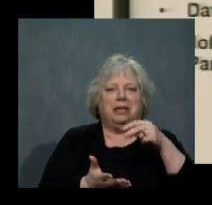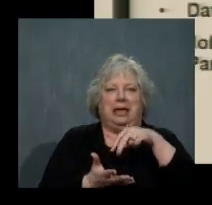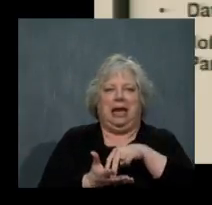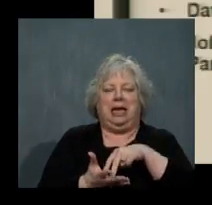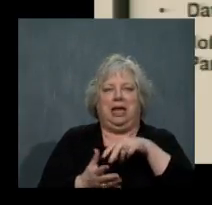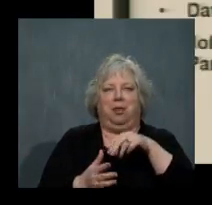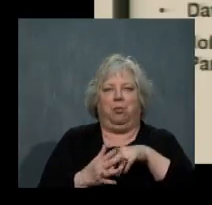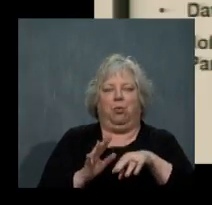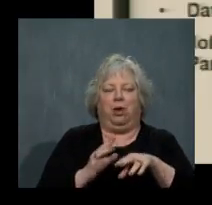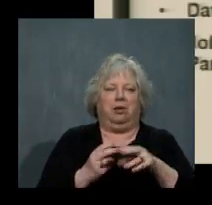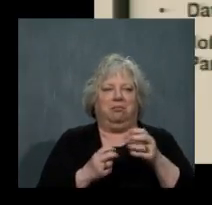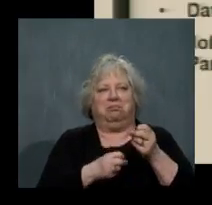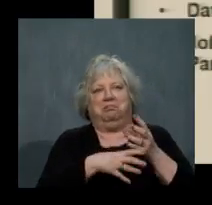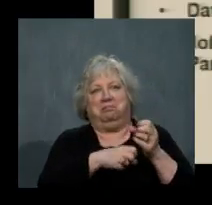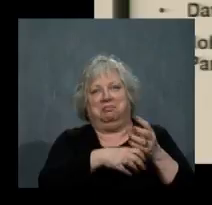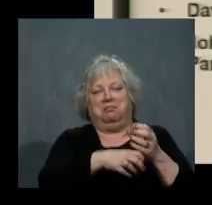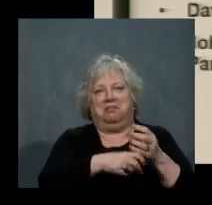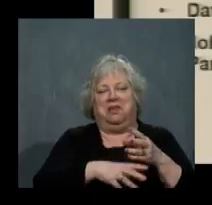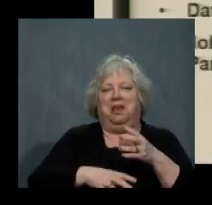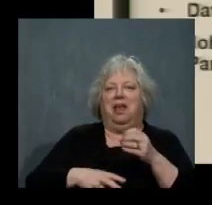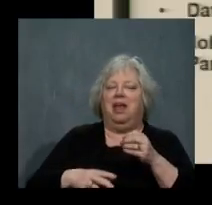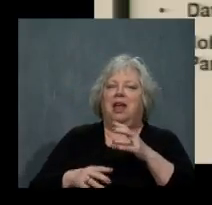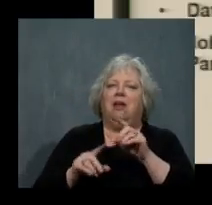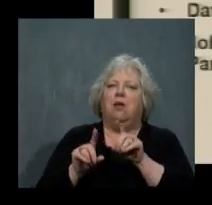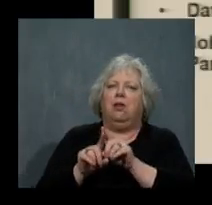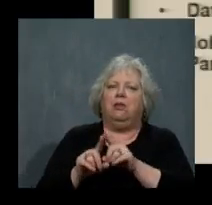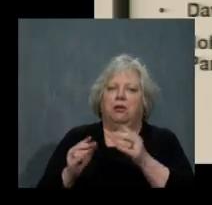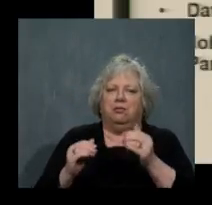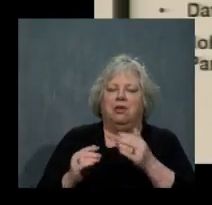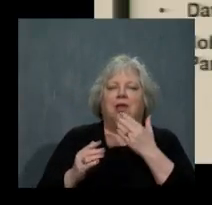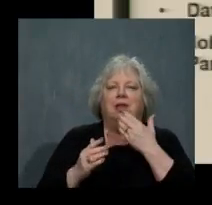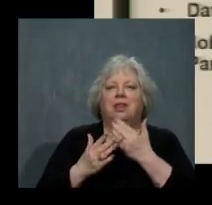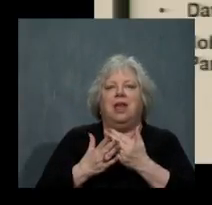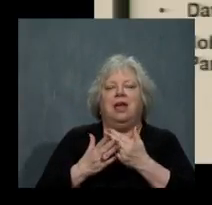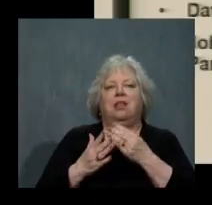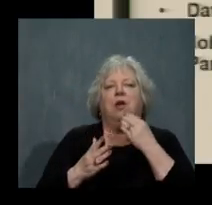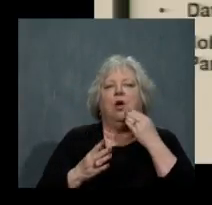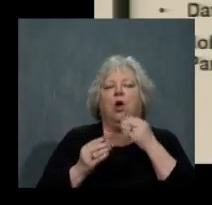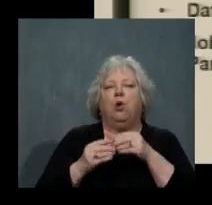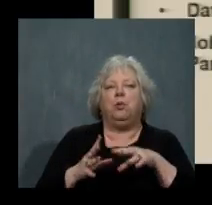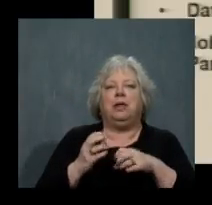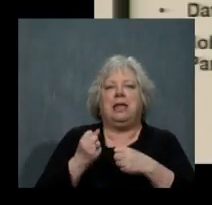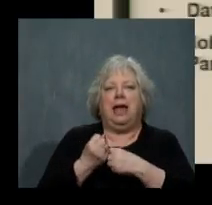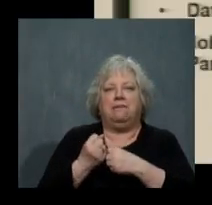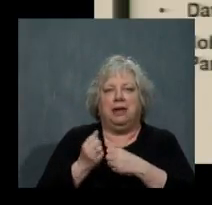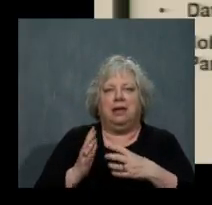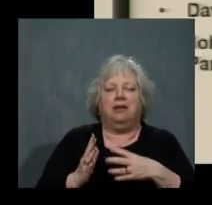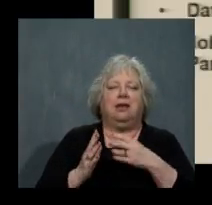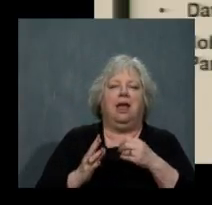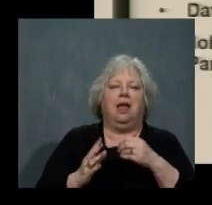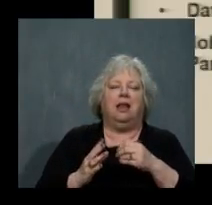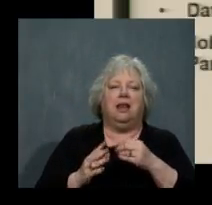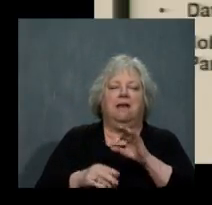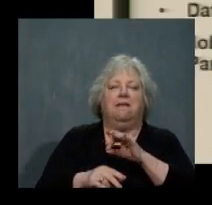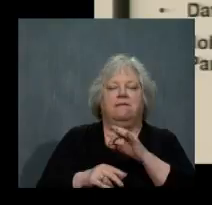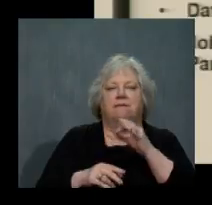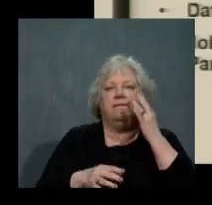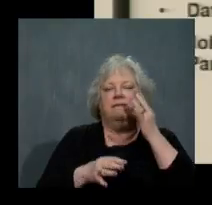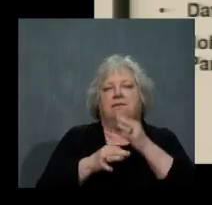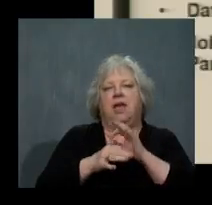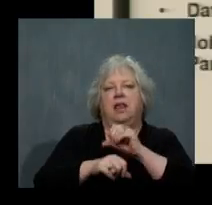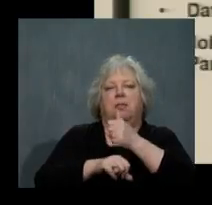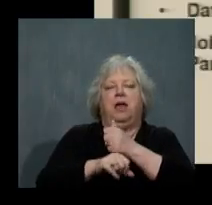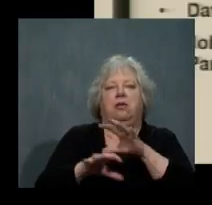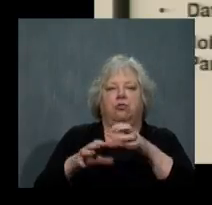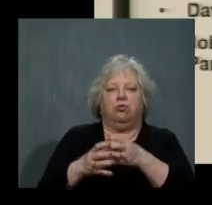battle. I also want to thank the homeless advocates and the faith-based groups for helping the committee and who continue to serve those